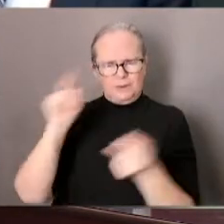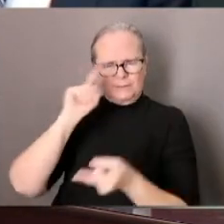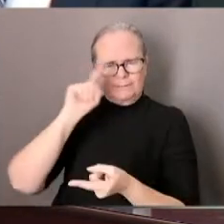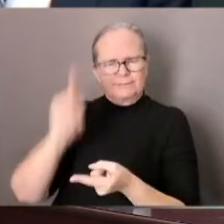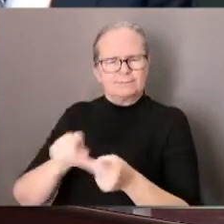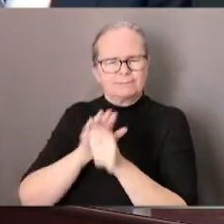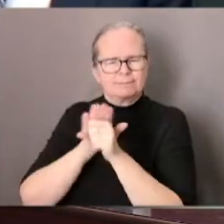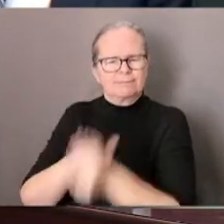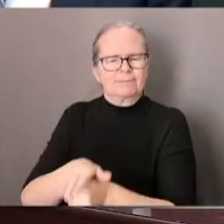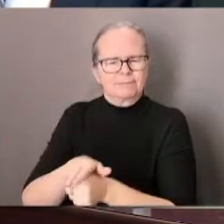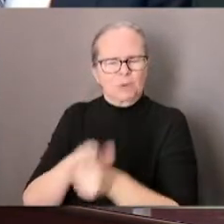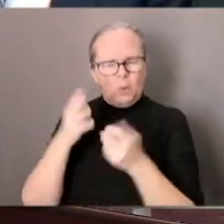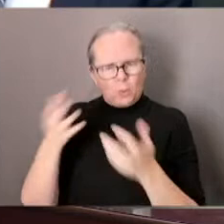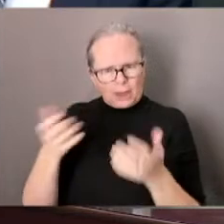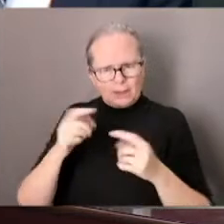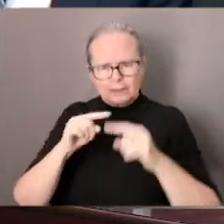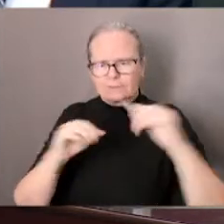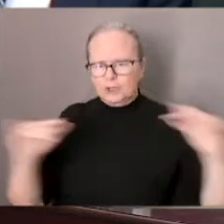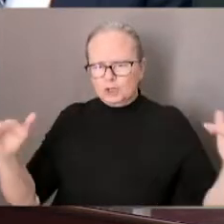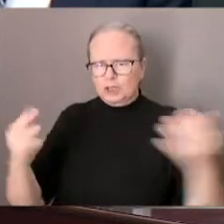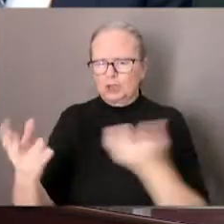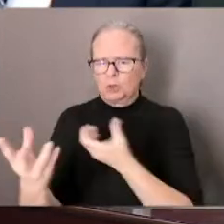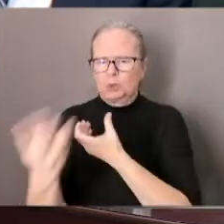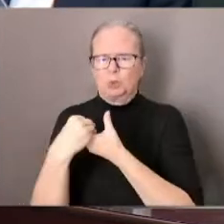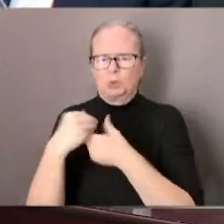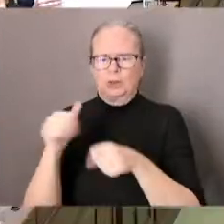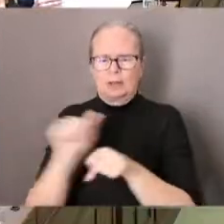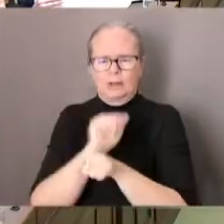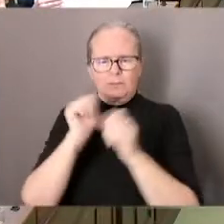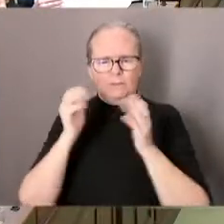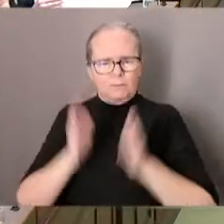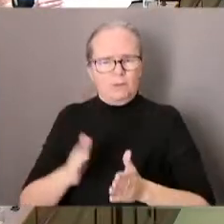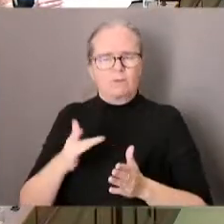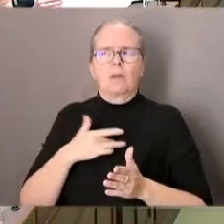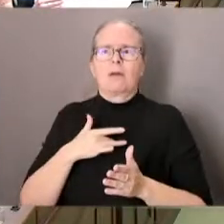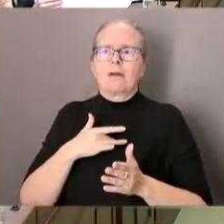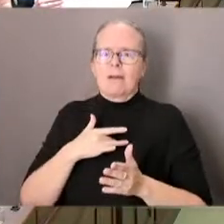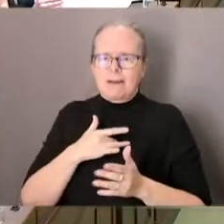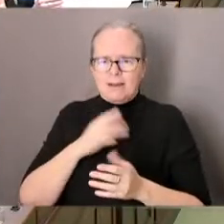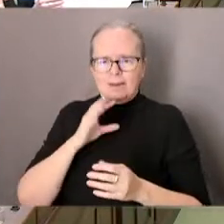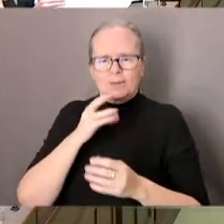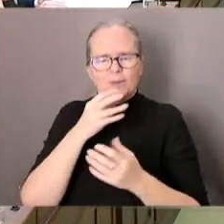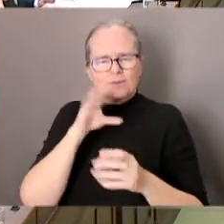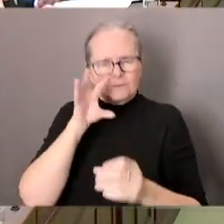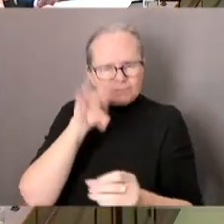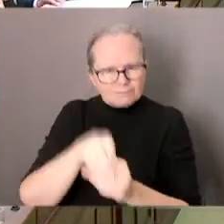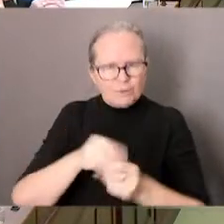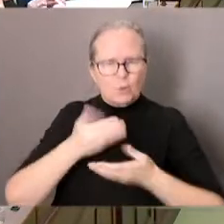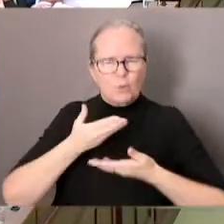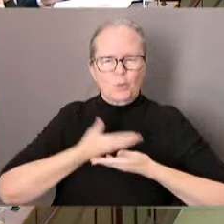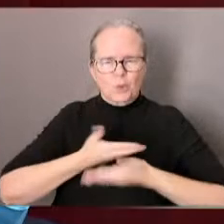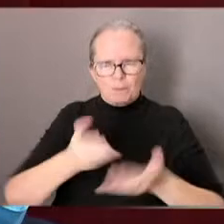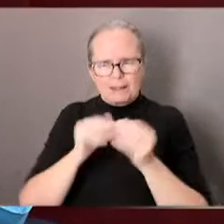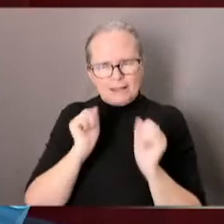is able to actualize their potential in every realm of Life The Honorable member for Edmonton Meadows